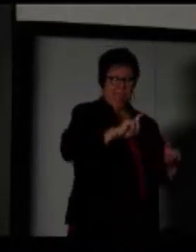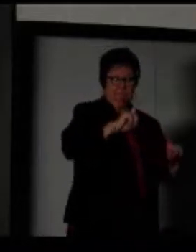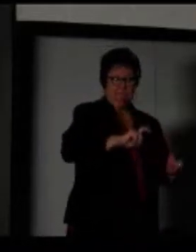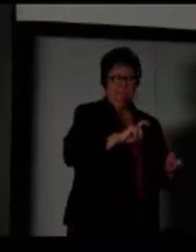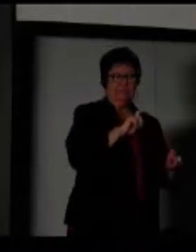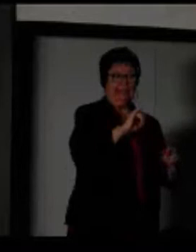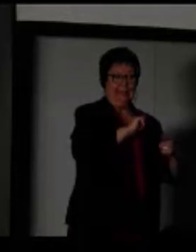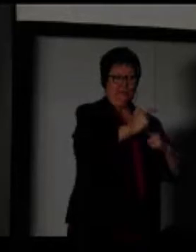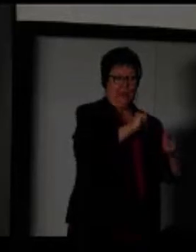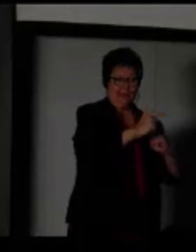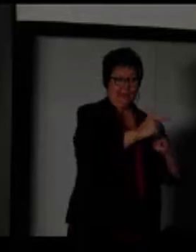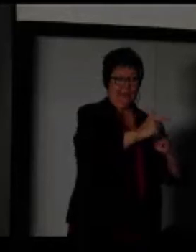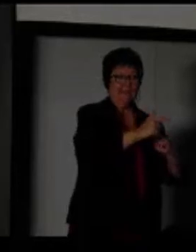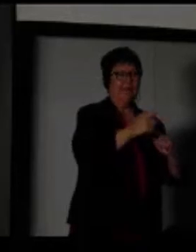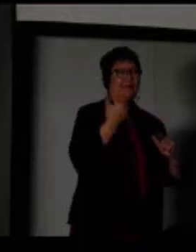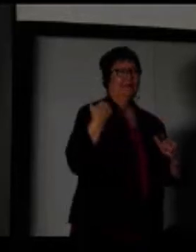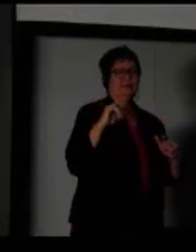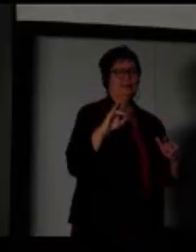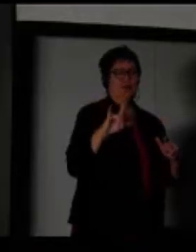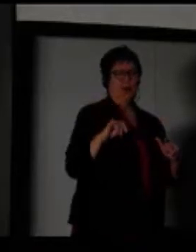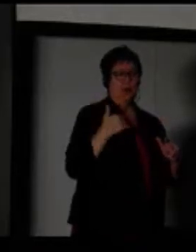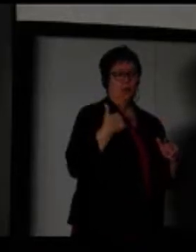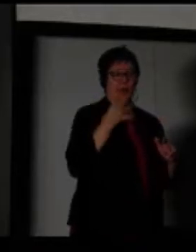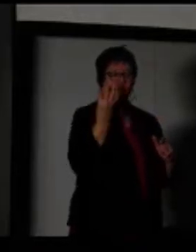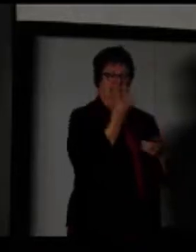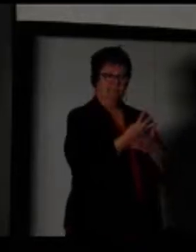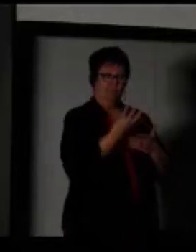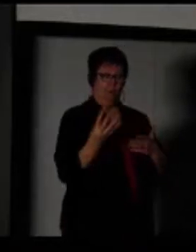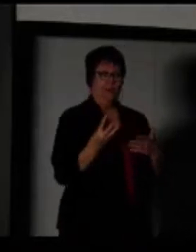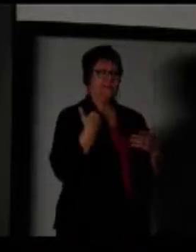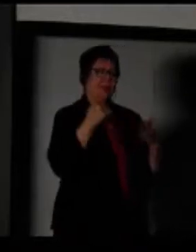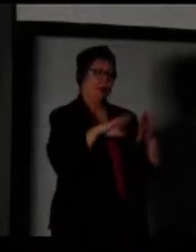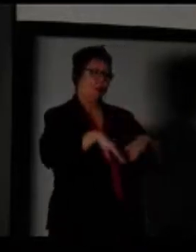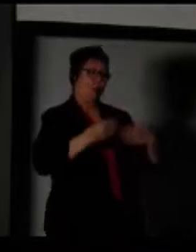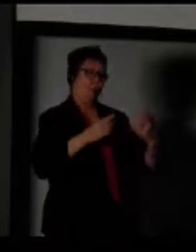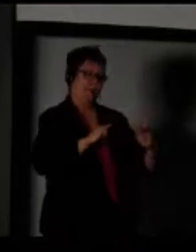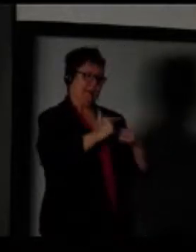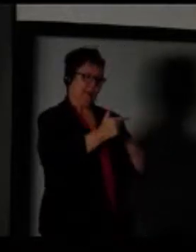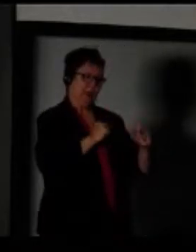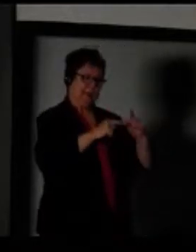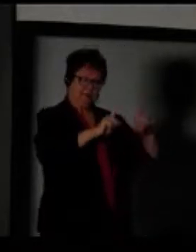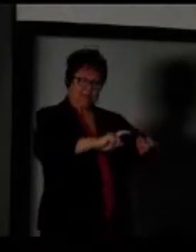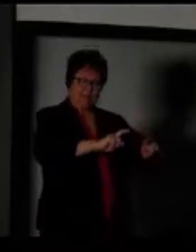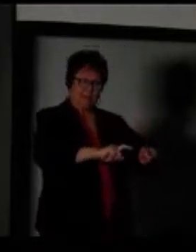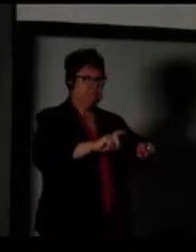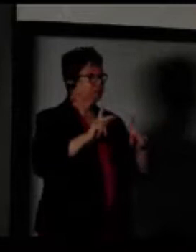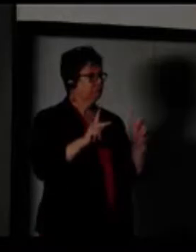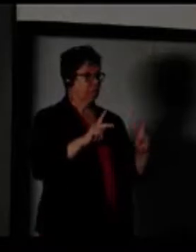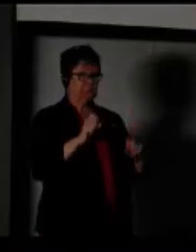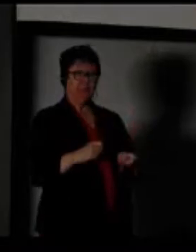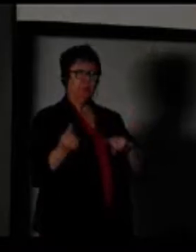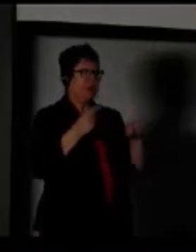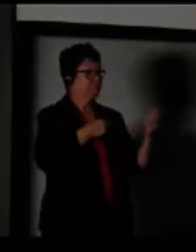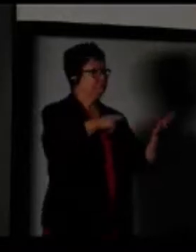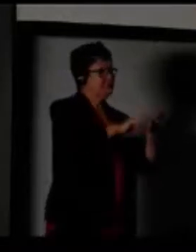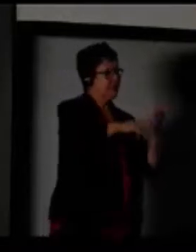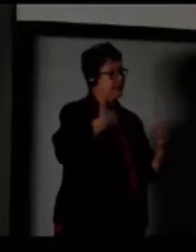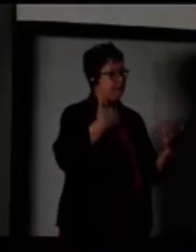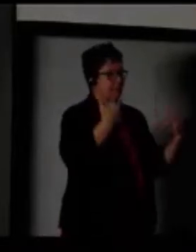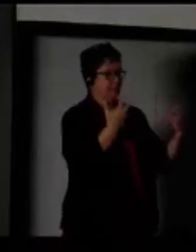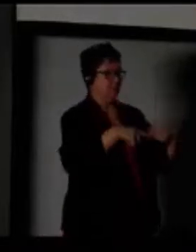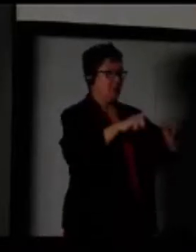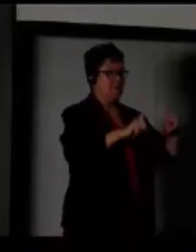we actually had 4 weeks in July that we had open interactive testing. And so folks could come and they could sign up for